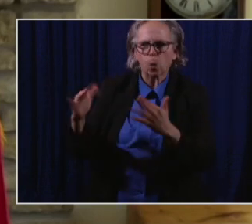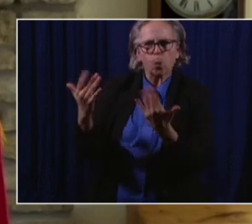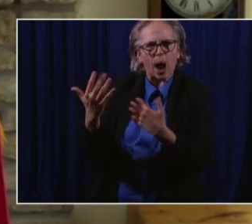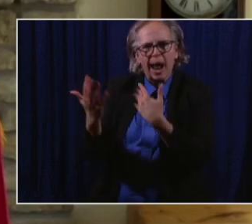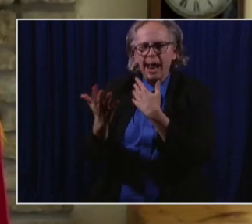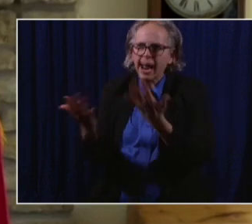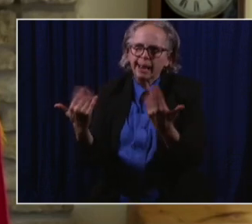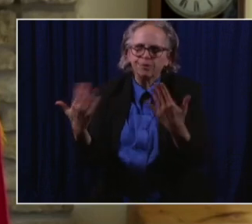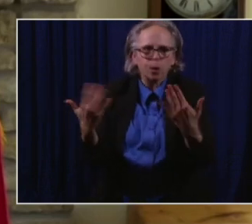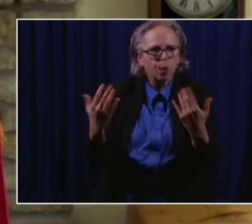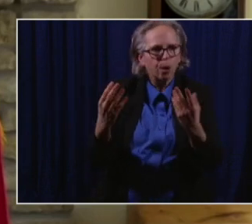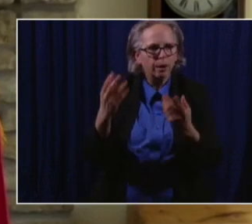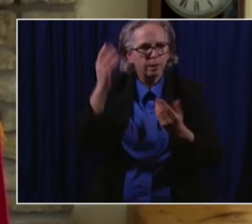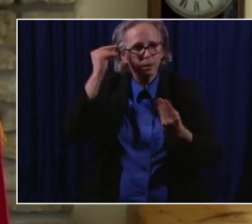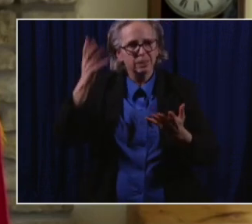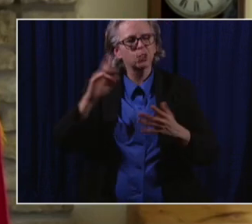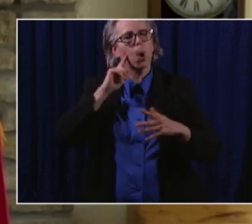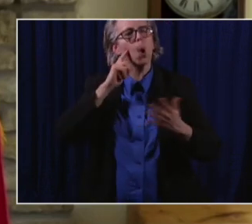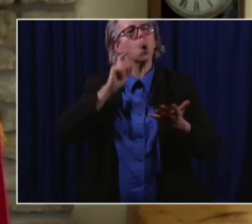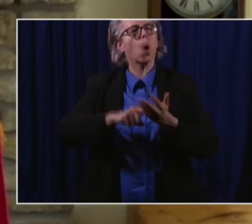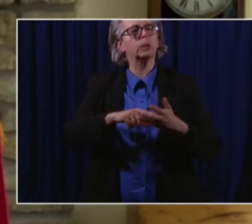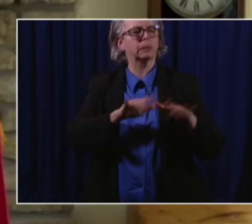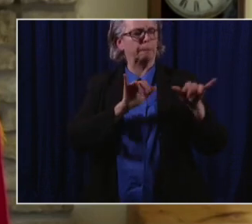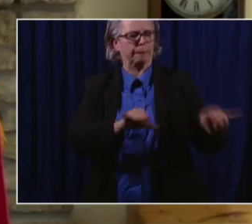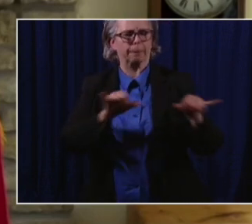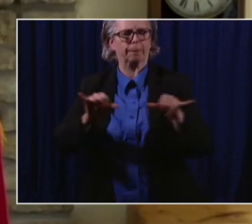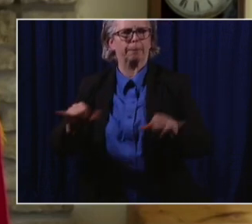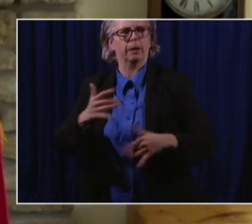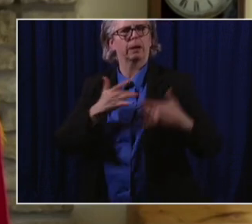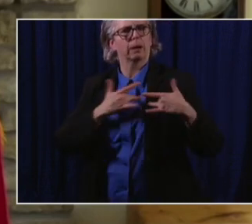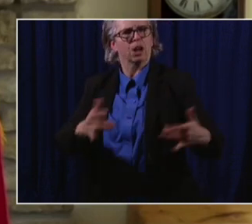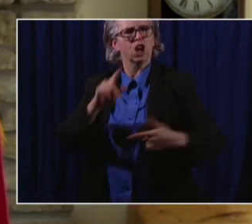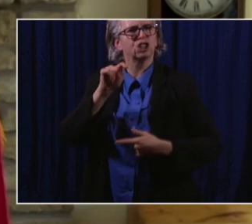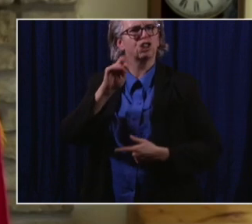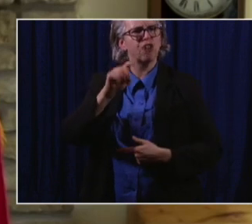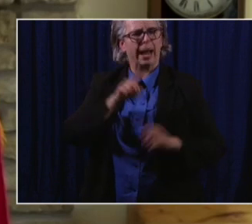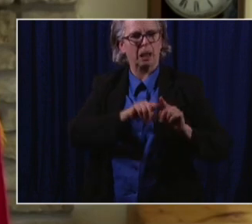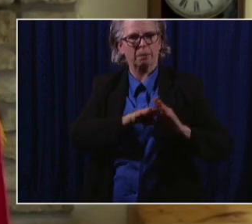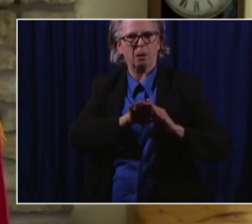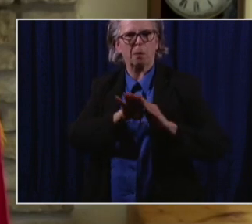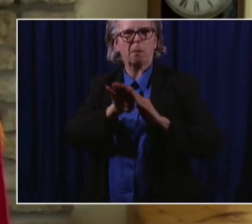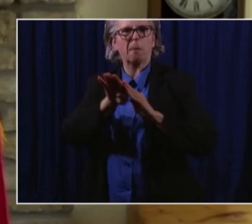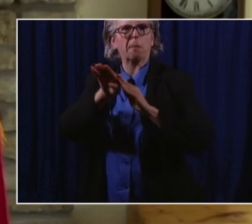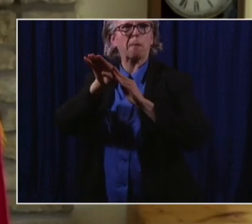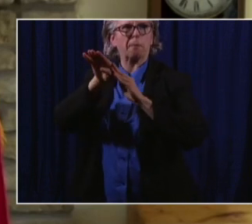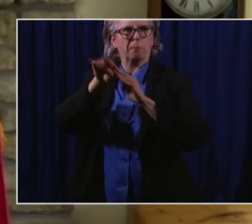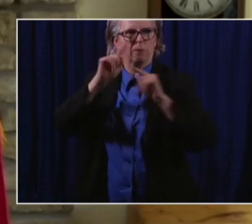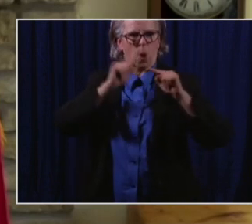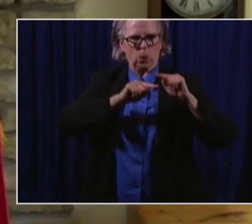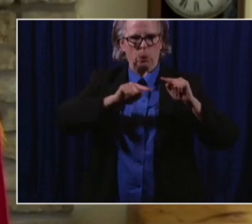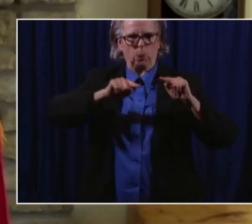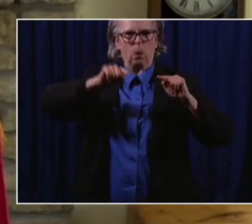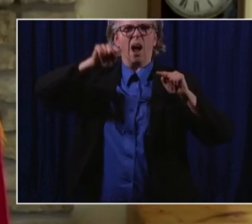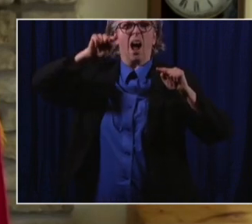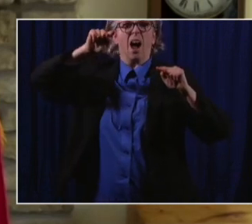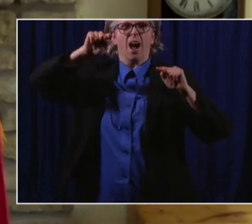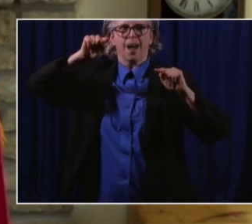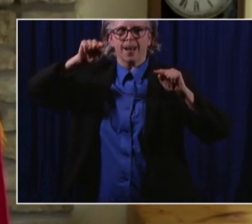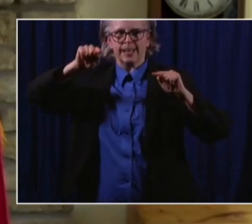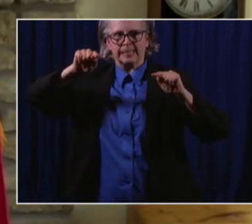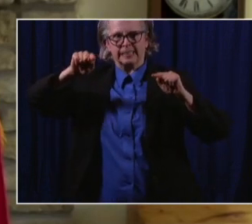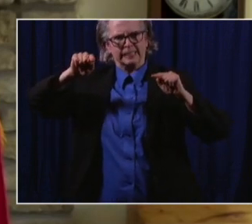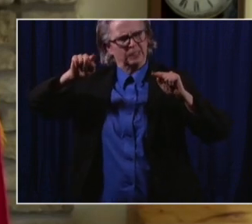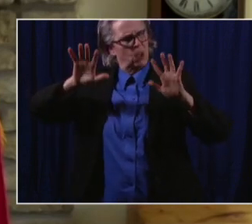trend going up a little bit. Not marked on there yet, but we see that trend. Our